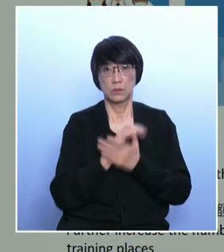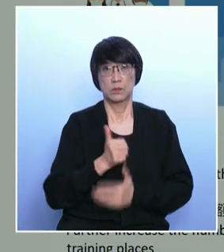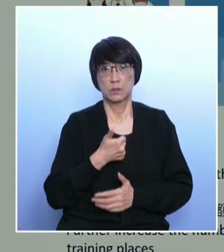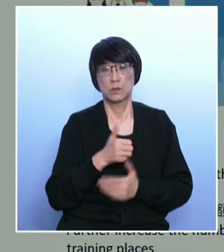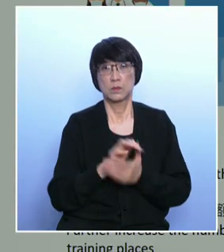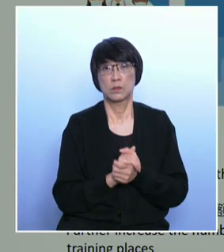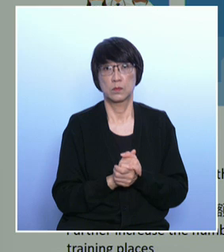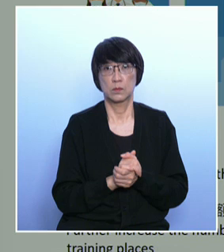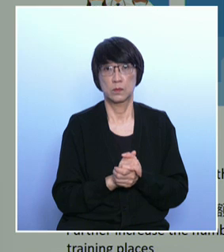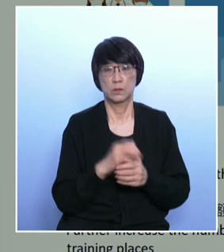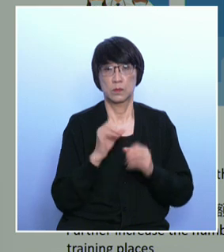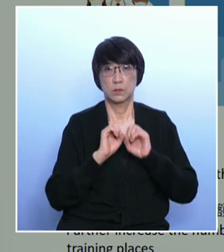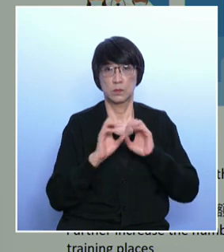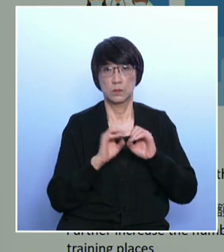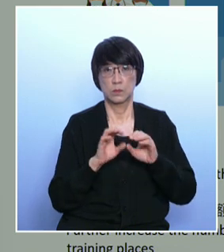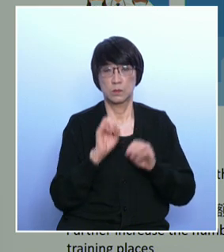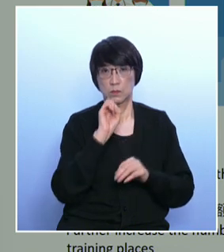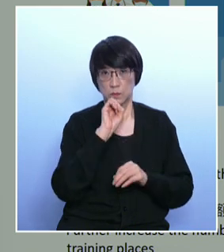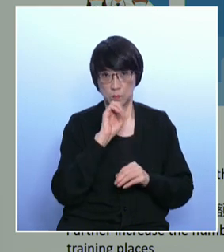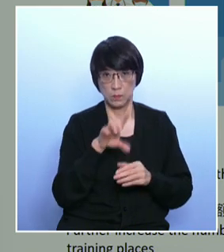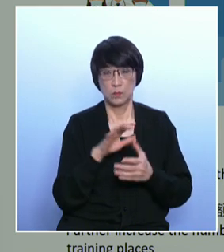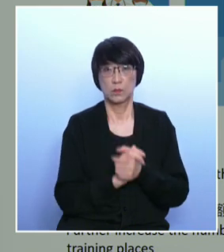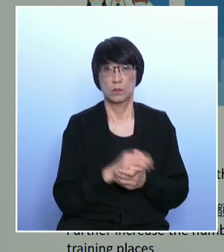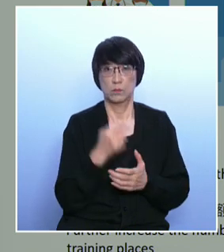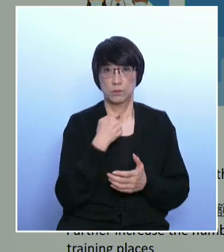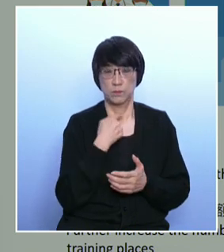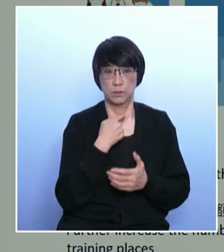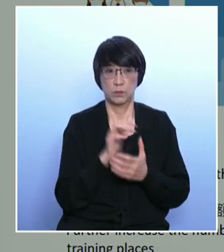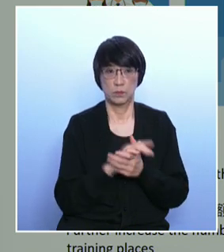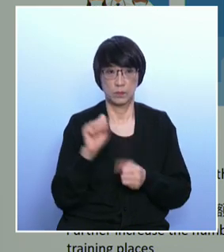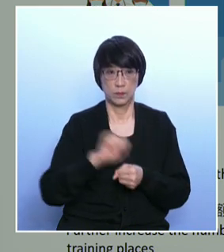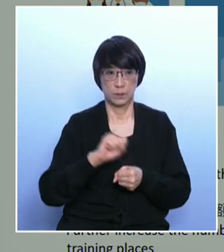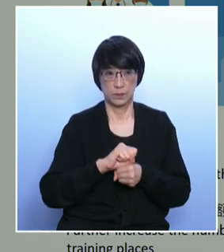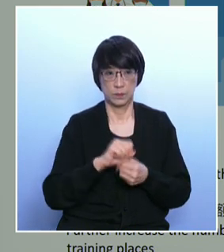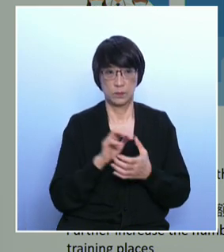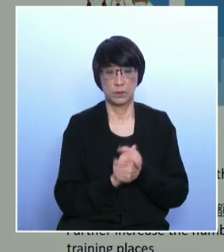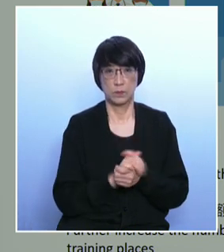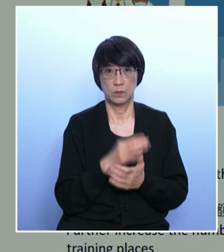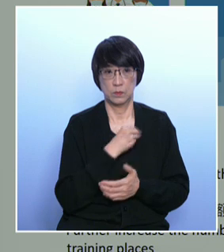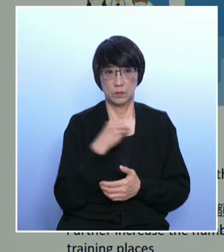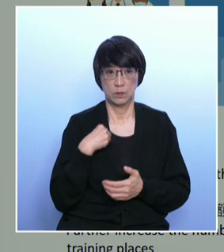Several years ago, in the policy address in 2018,